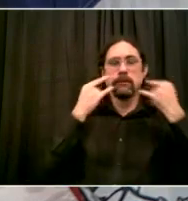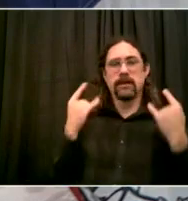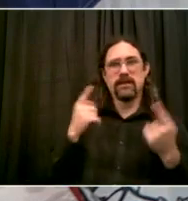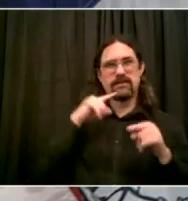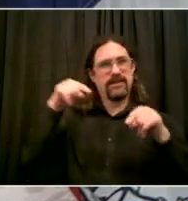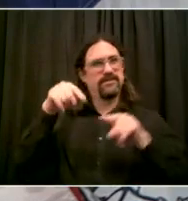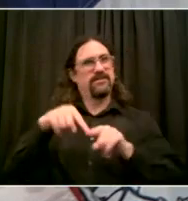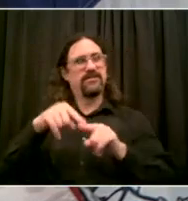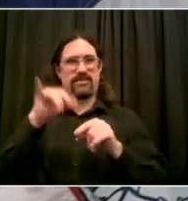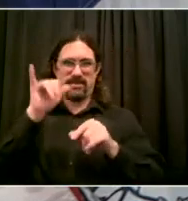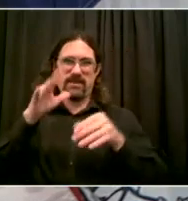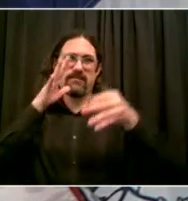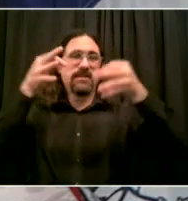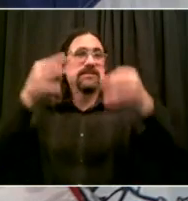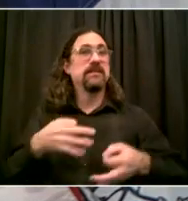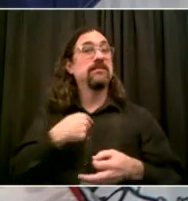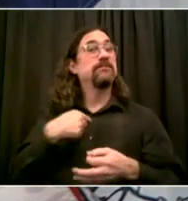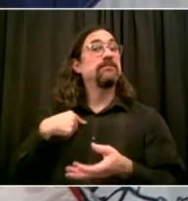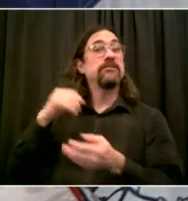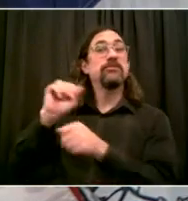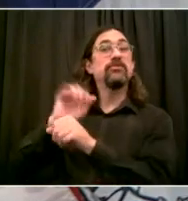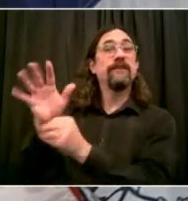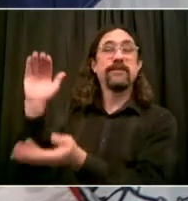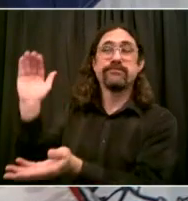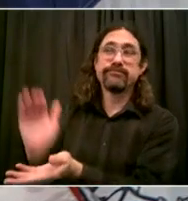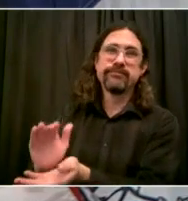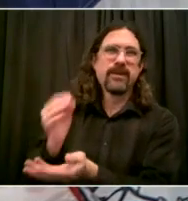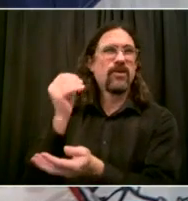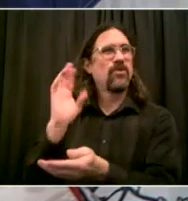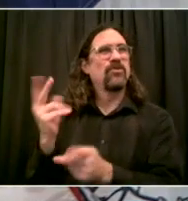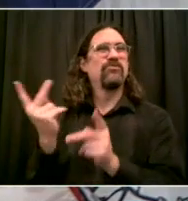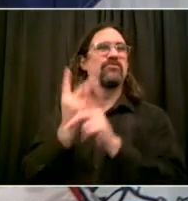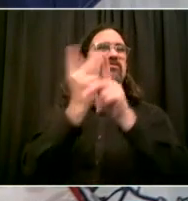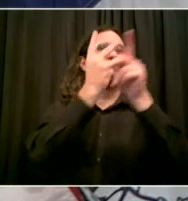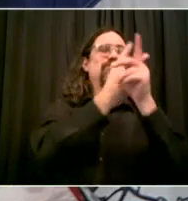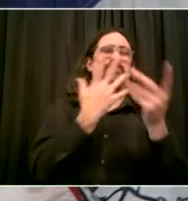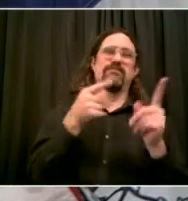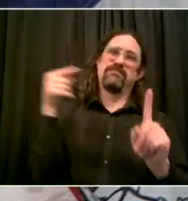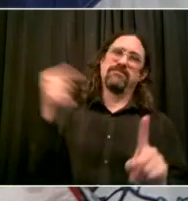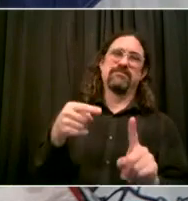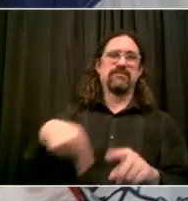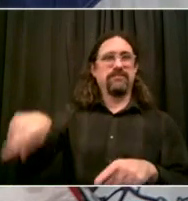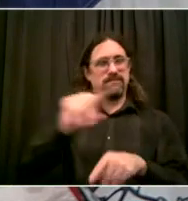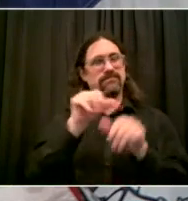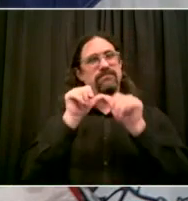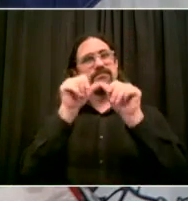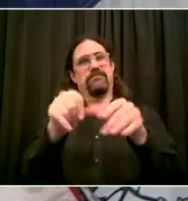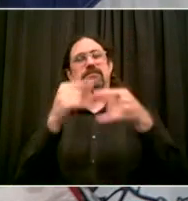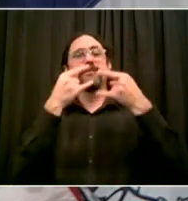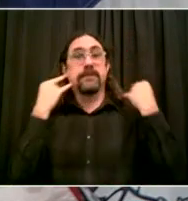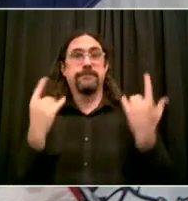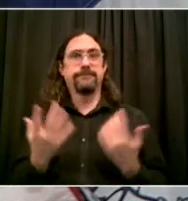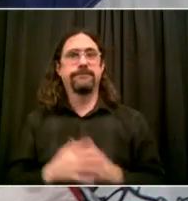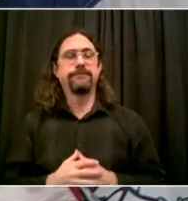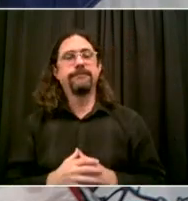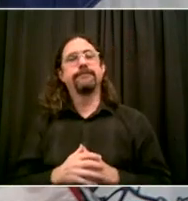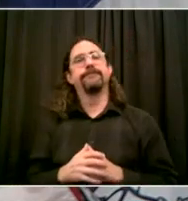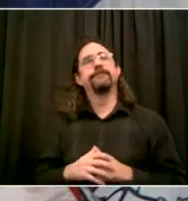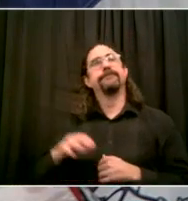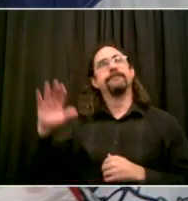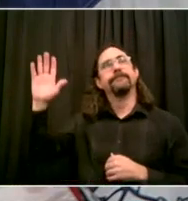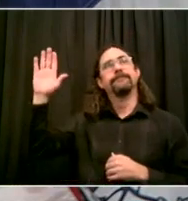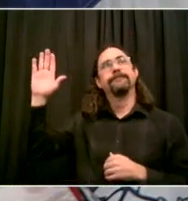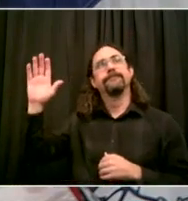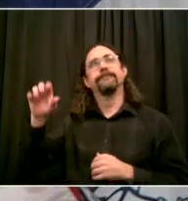Yes, good morning, Mr. Mayor. I know you addressed this partially, but in terms of what sort of triggers we might see, we can't lay out a